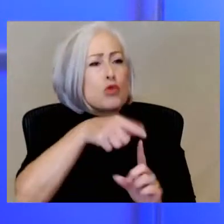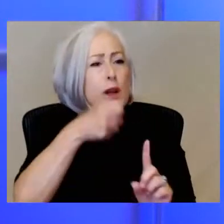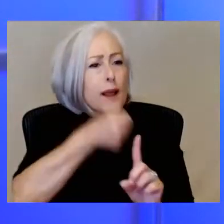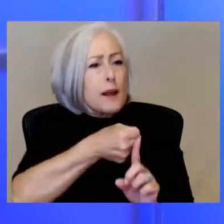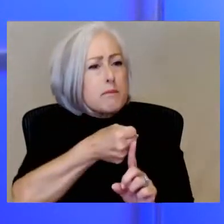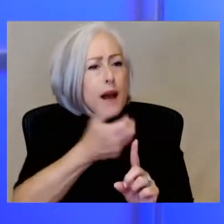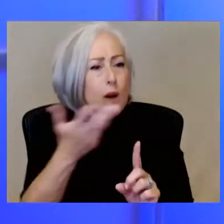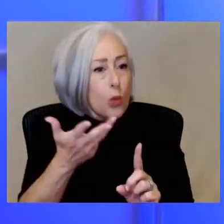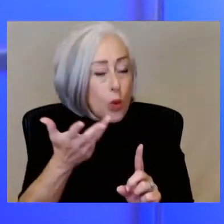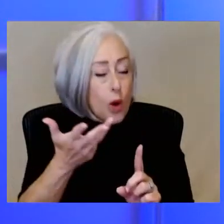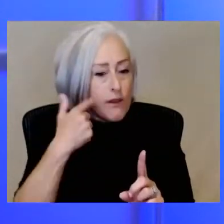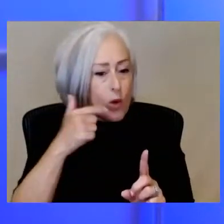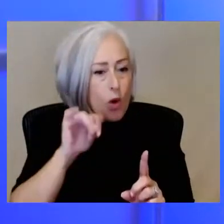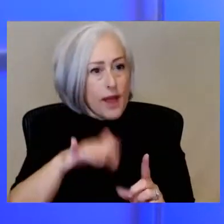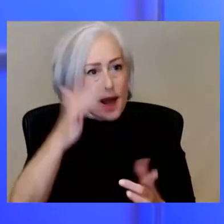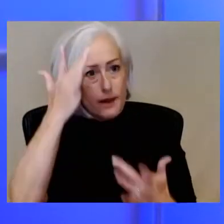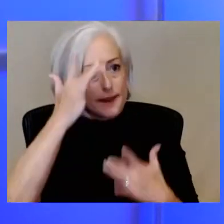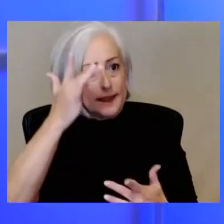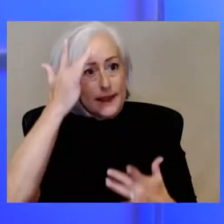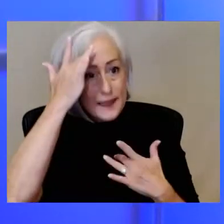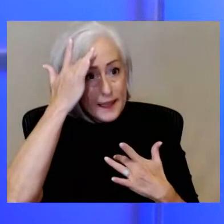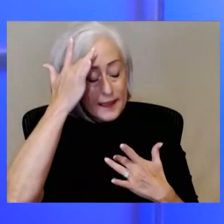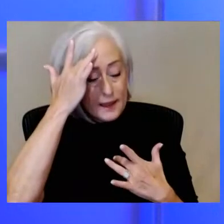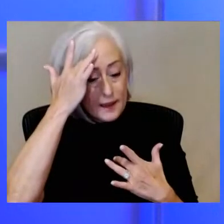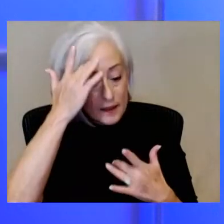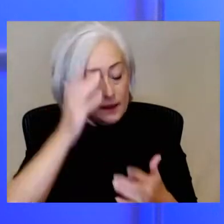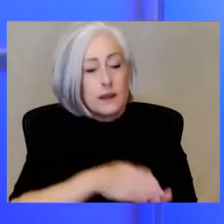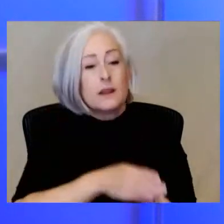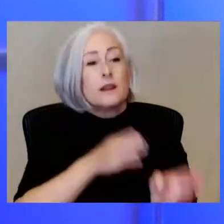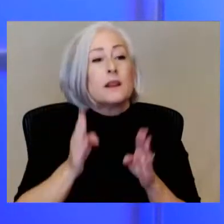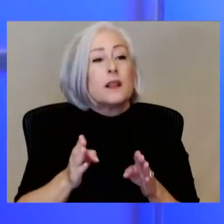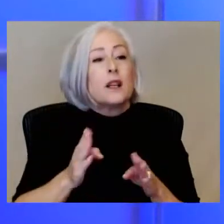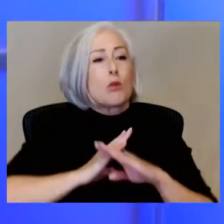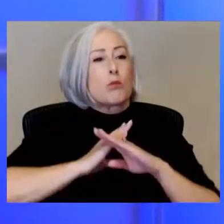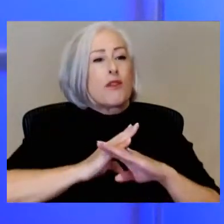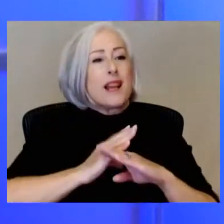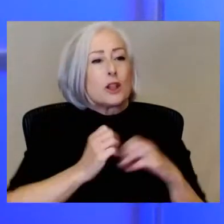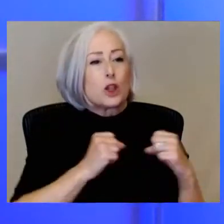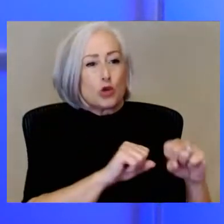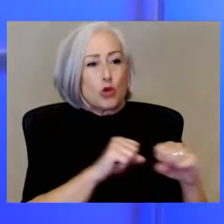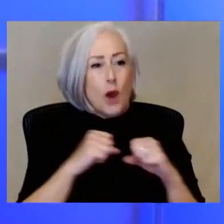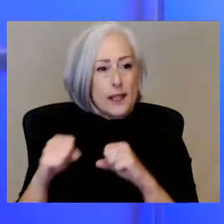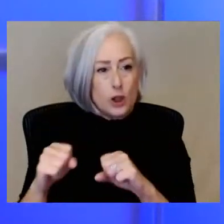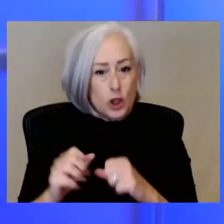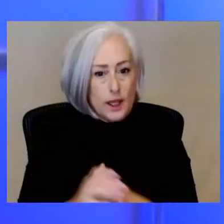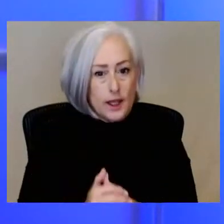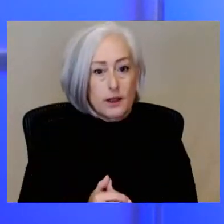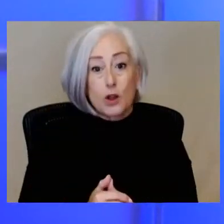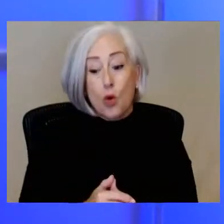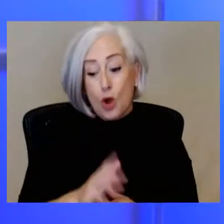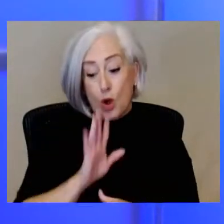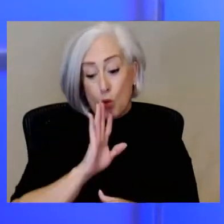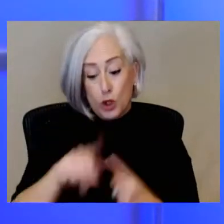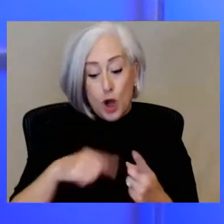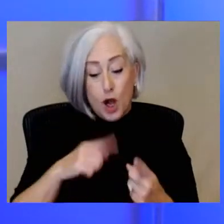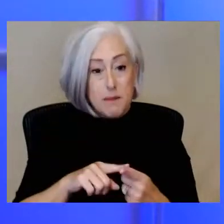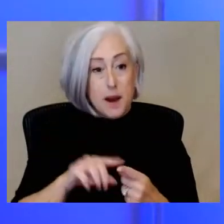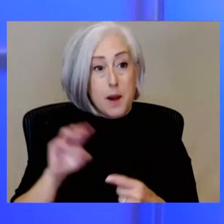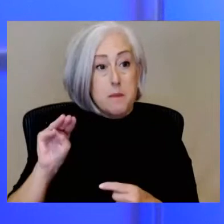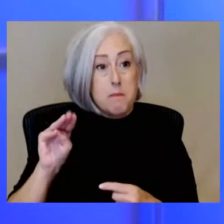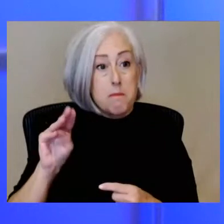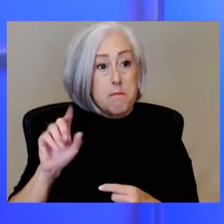the disease, and then prevention strategies. And so if we combine a couple of things we've talked about, one is these markers. I mentioned